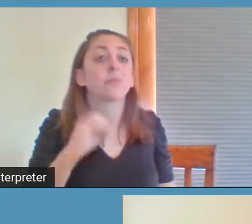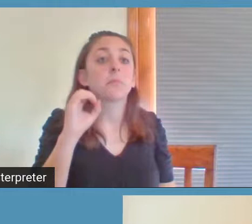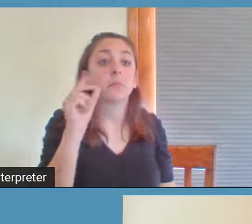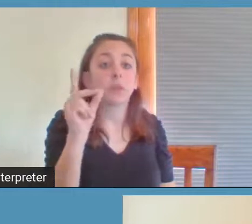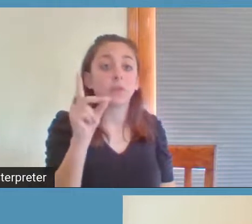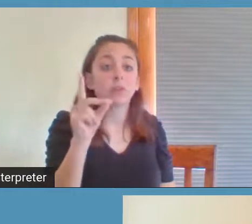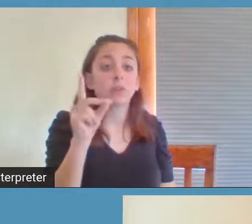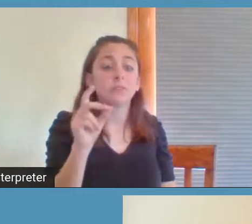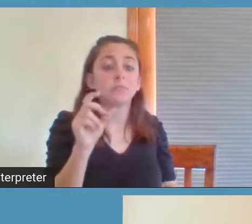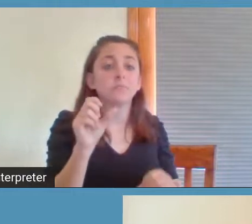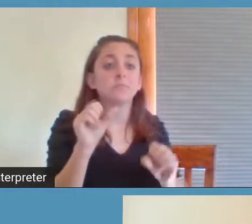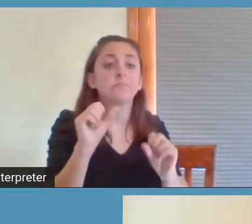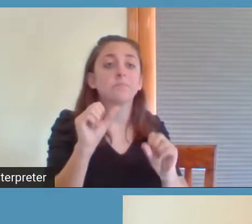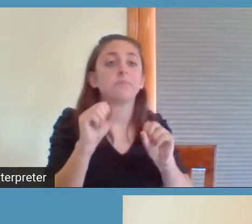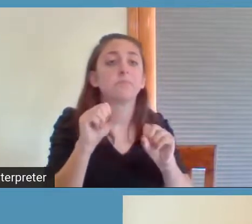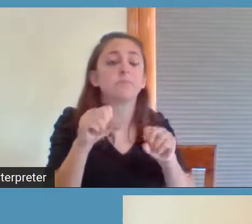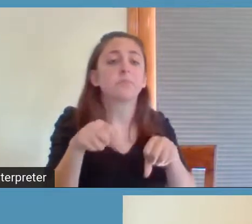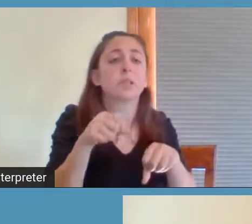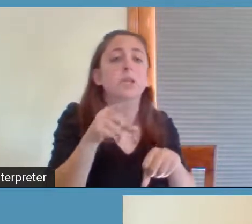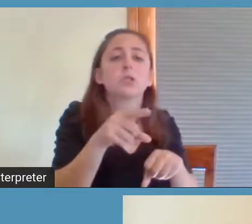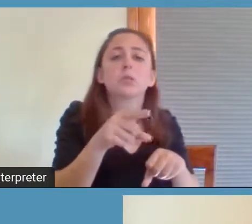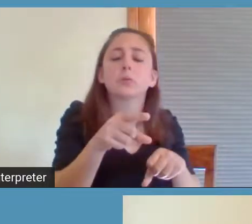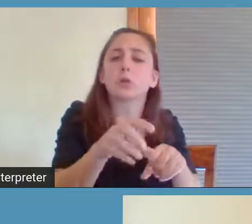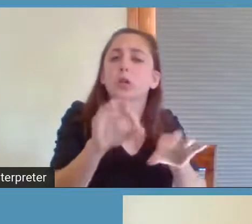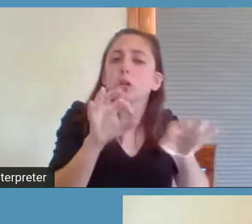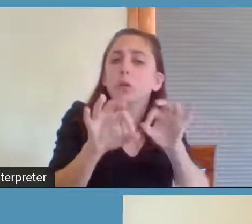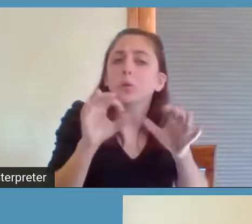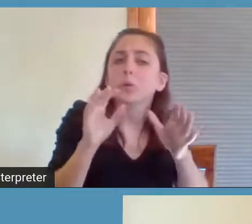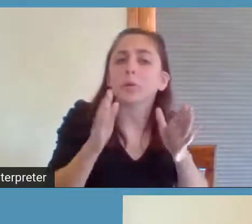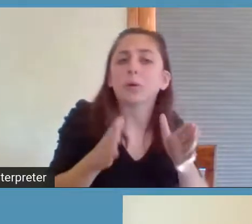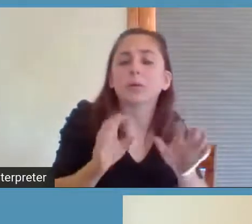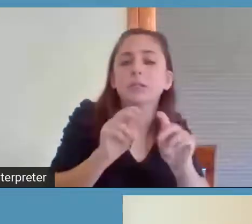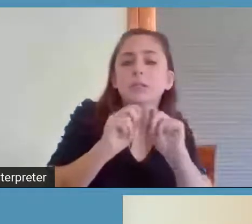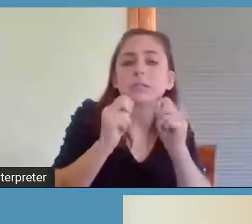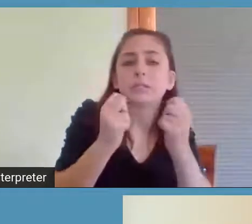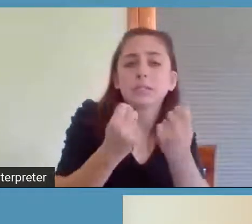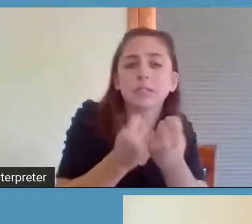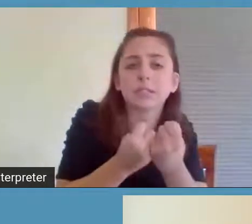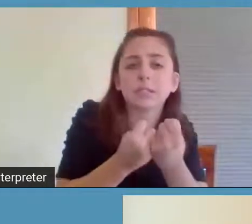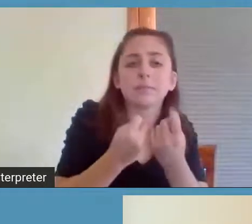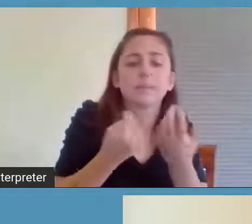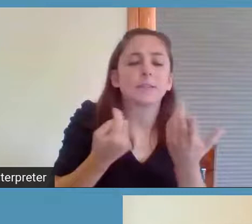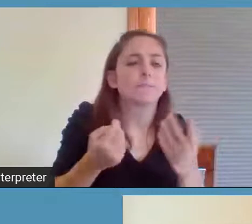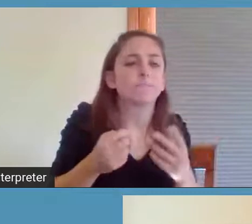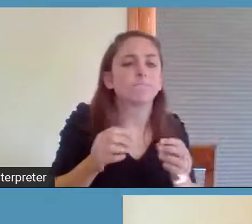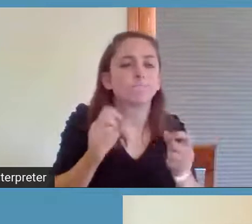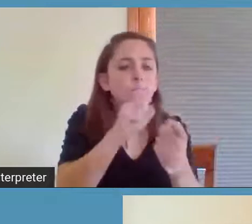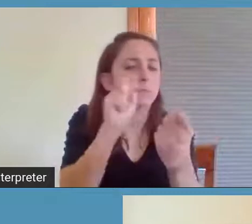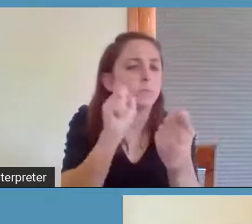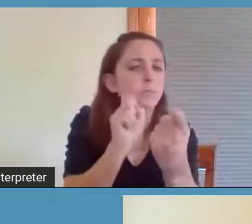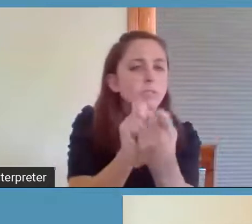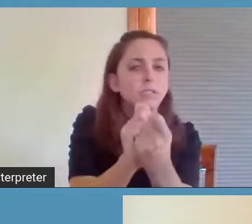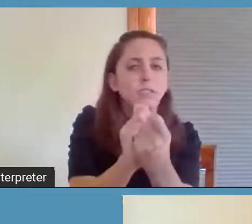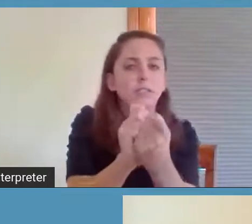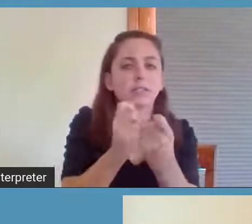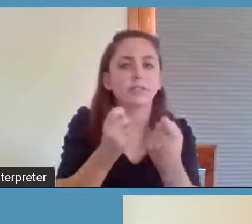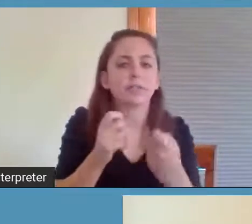Can you as the curatorial team provide the typical piece details and credits on a